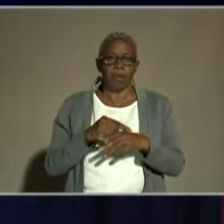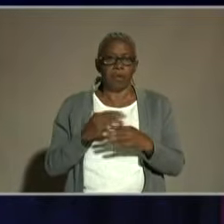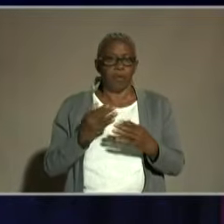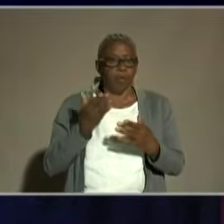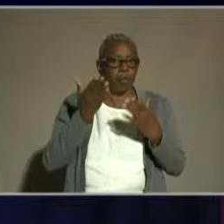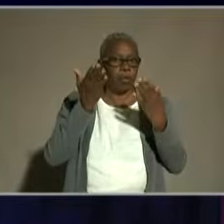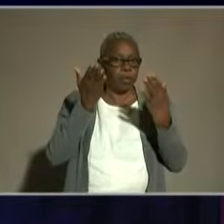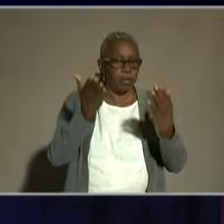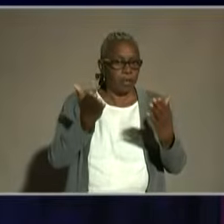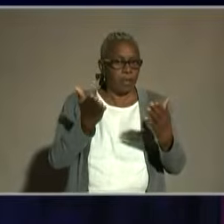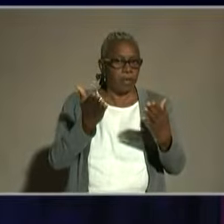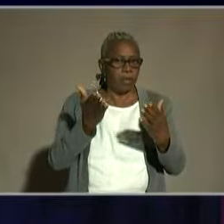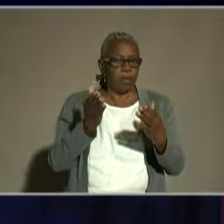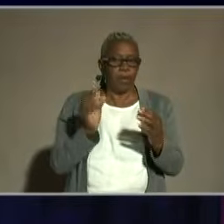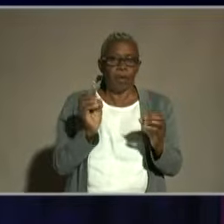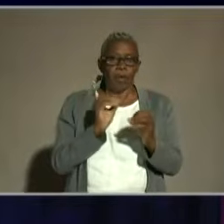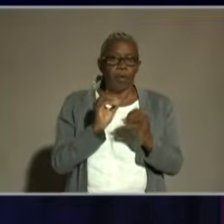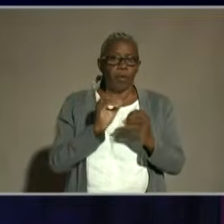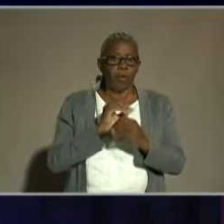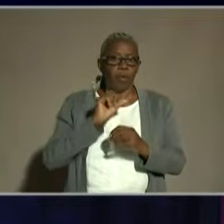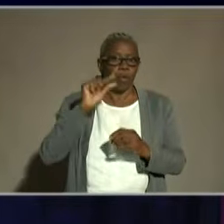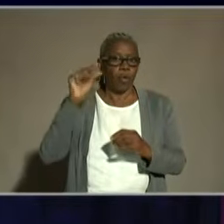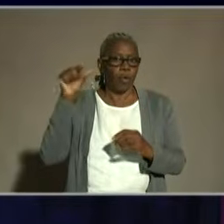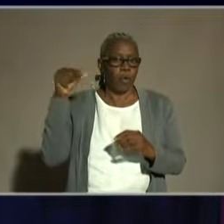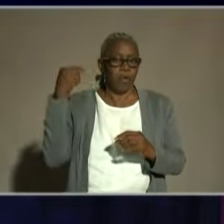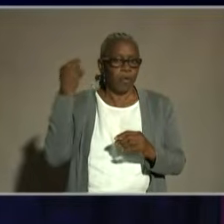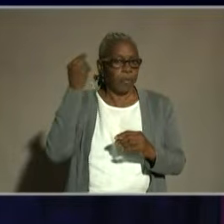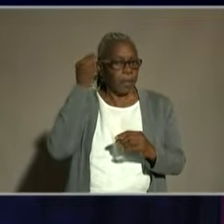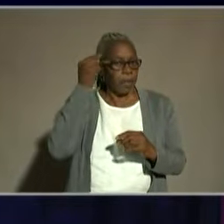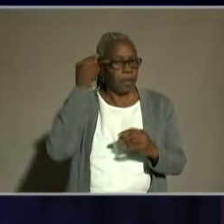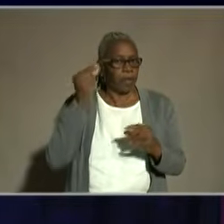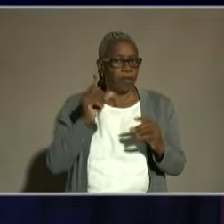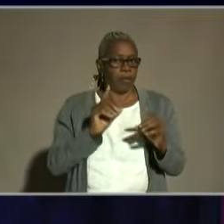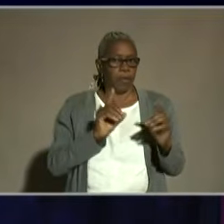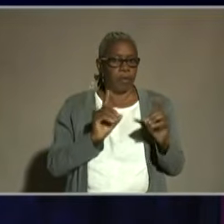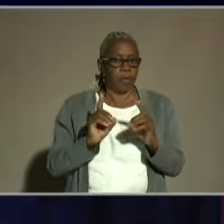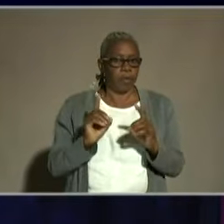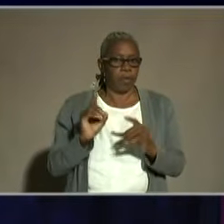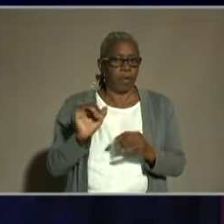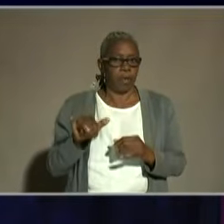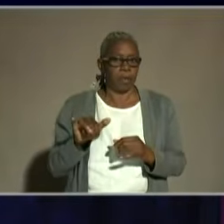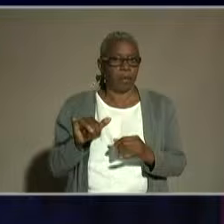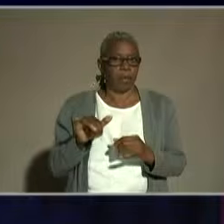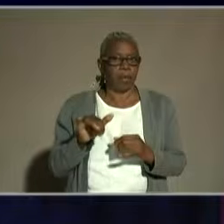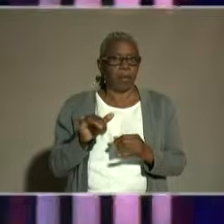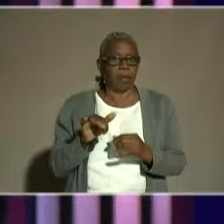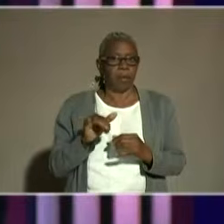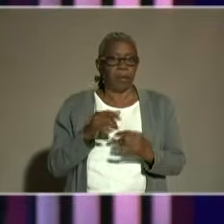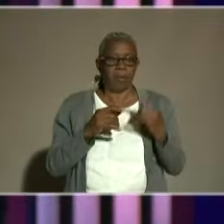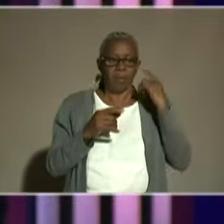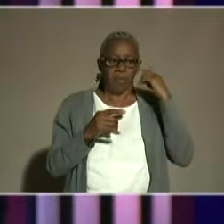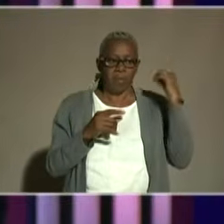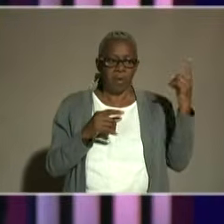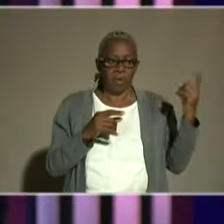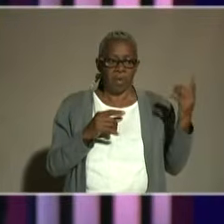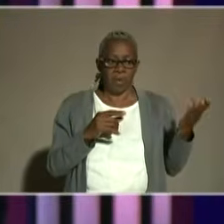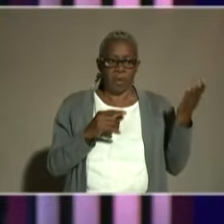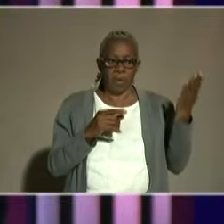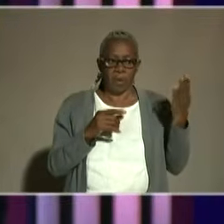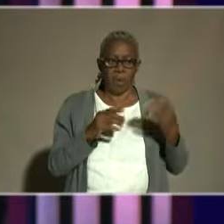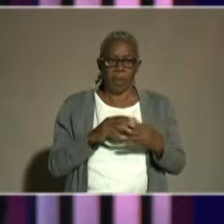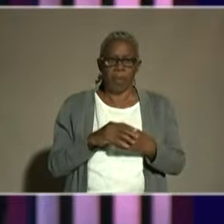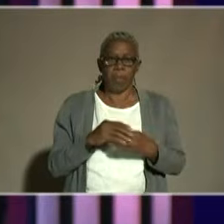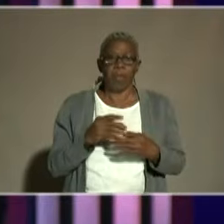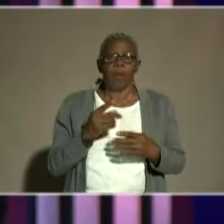growth rates that no government in recent years has managed to overcome. Isn't it true that your numbers just don't add up? The